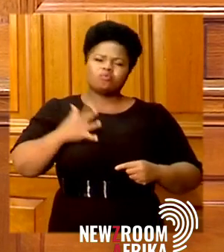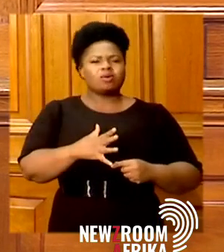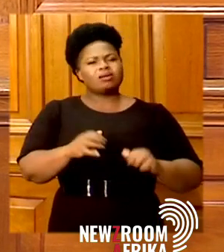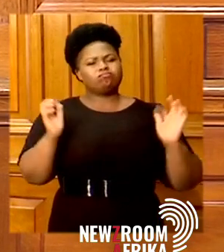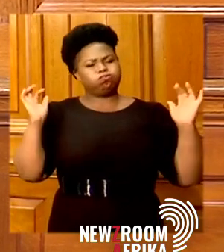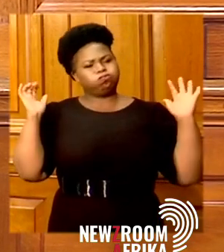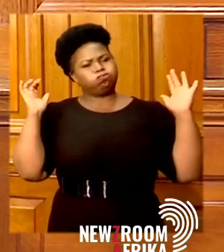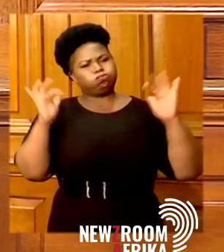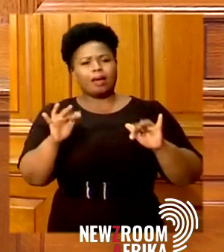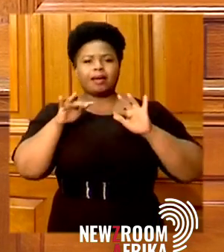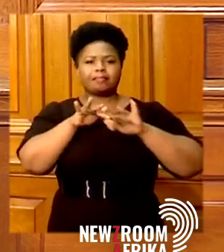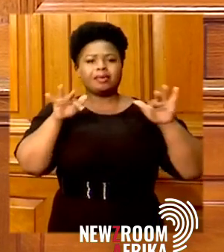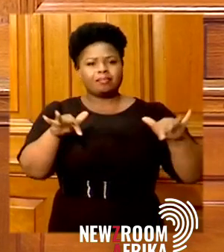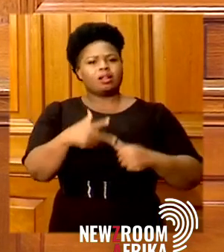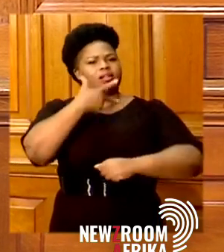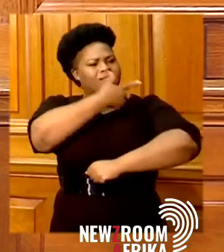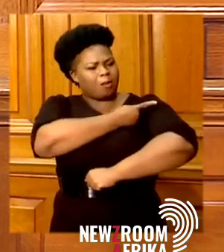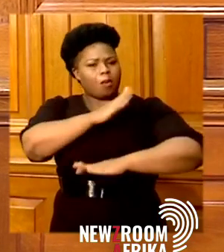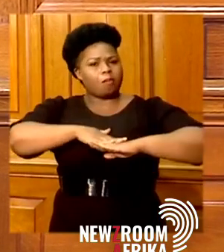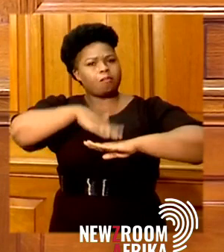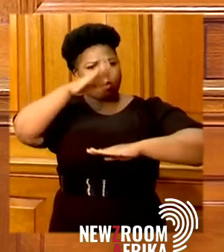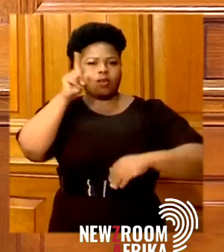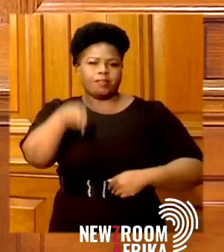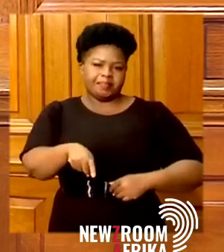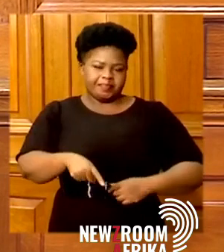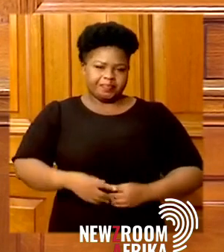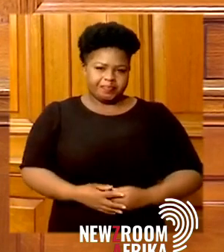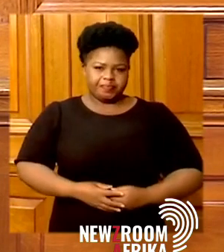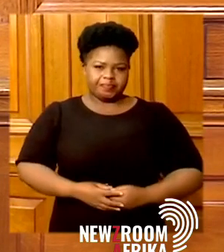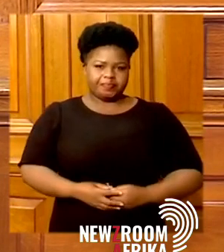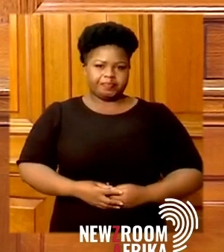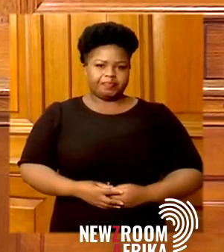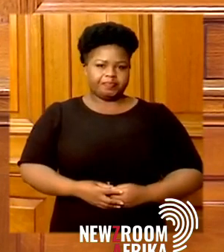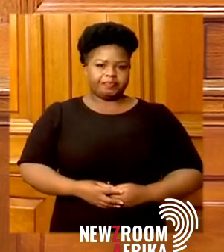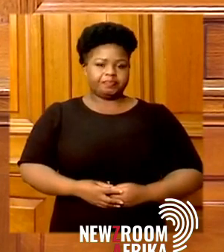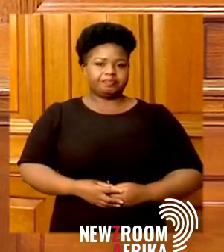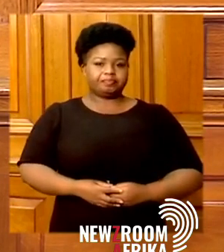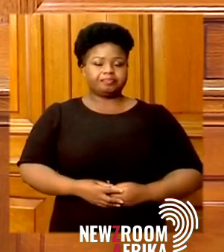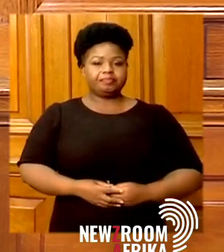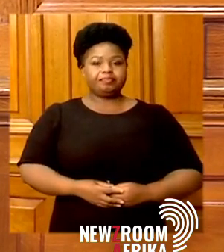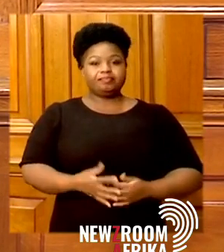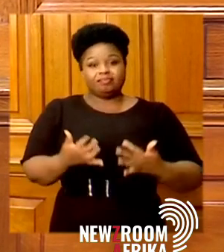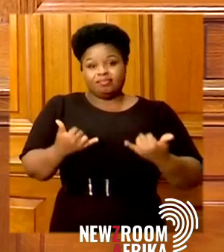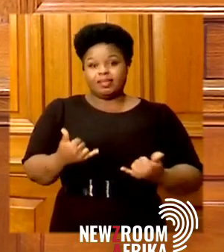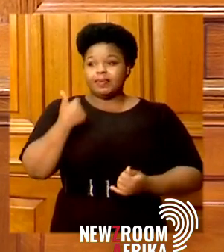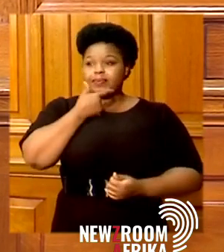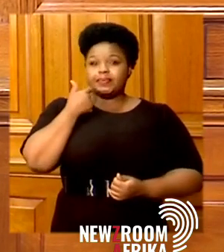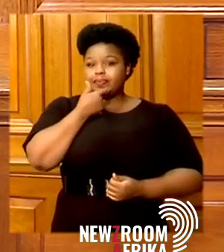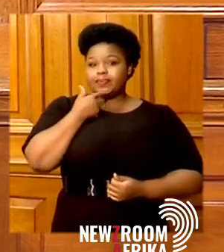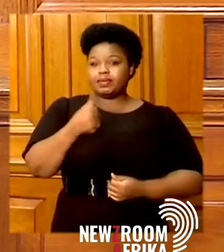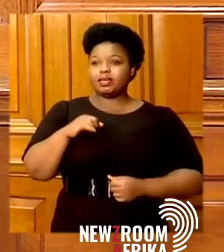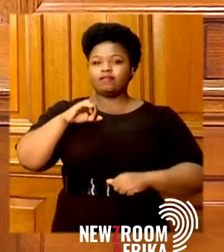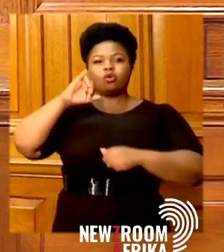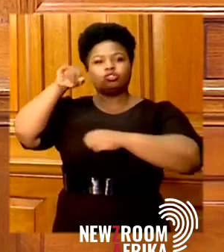our people in the shortest possible time. We have recently signed an agreement with Johnson & Johnson